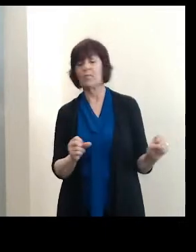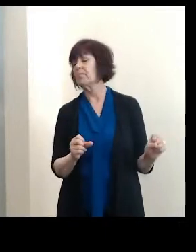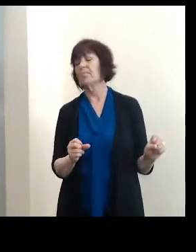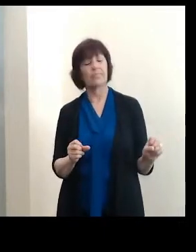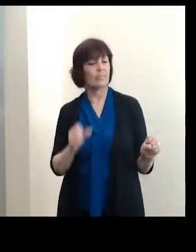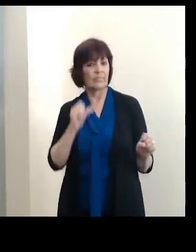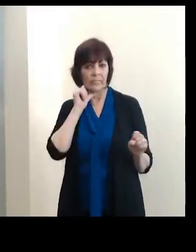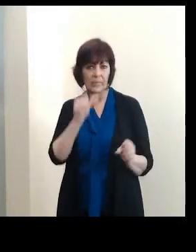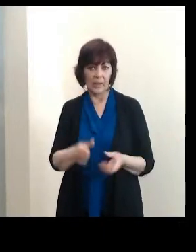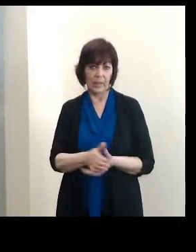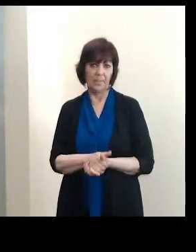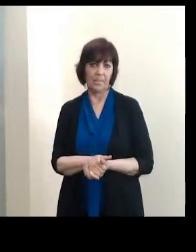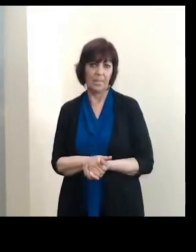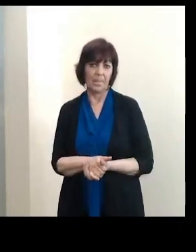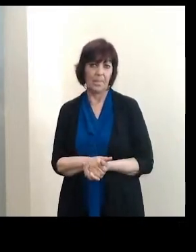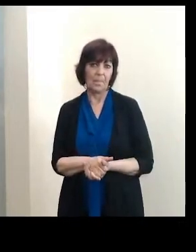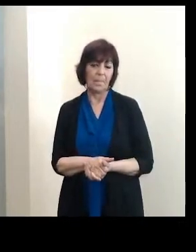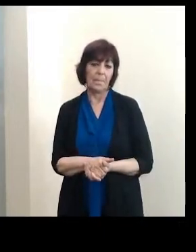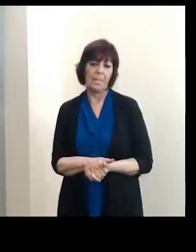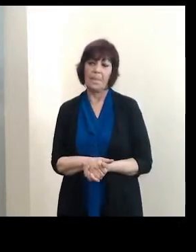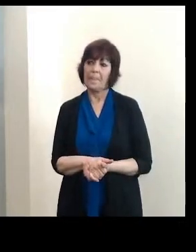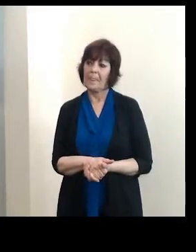of those outcomes. Thanks.